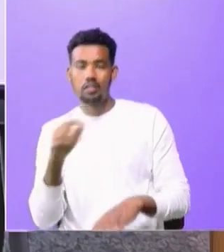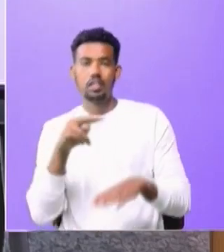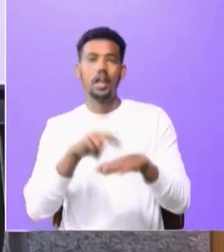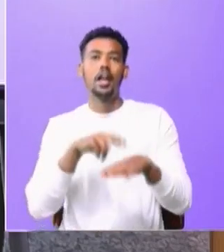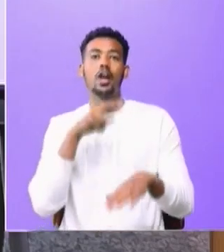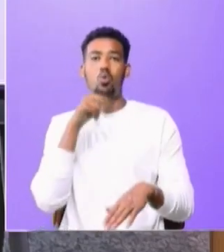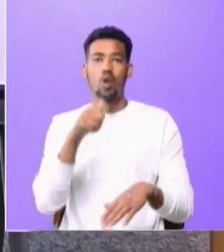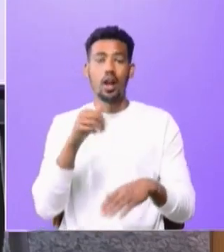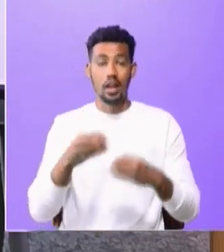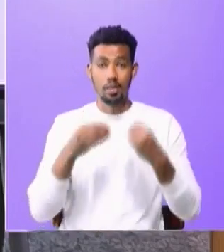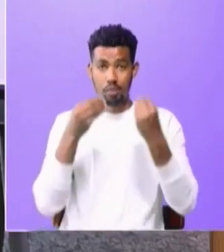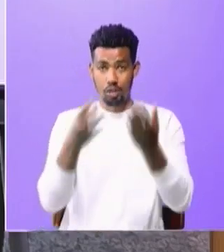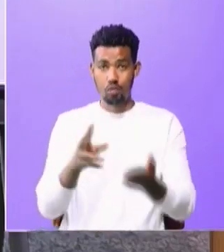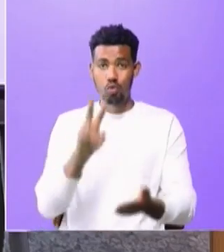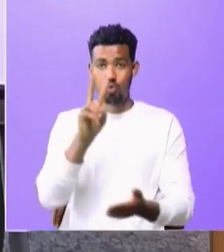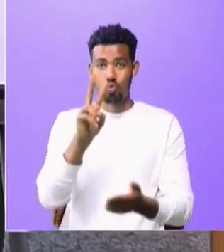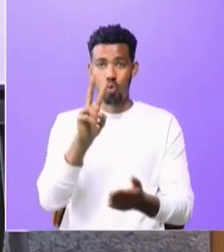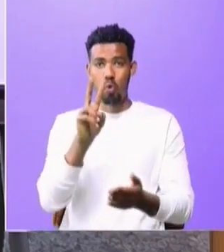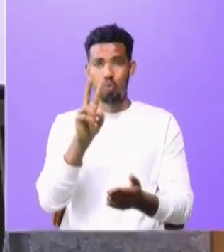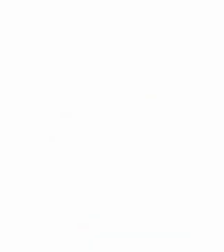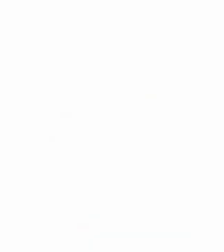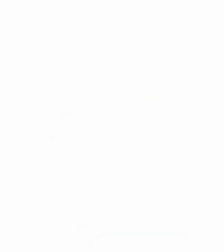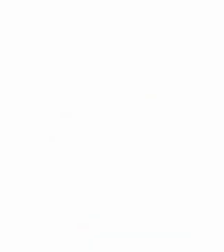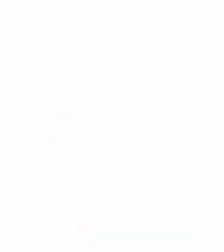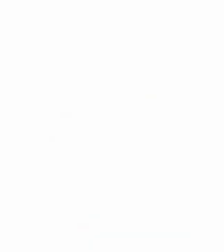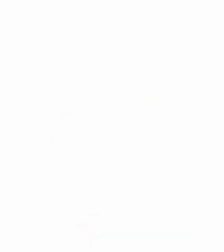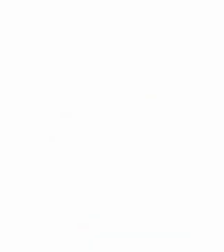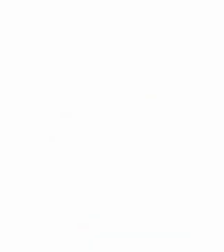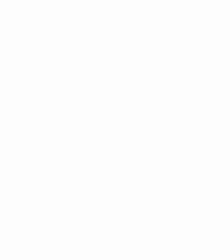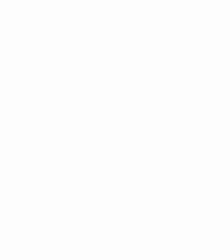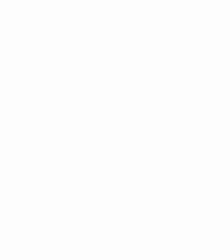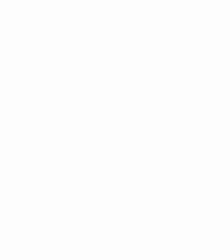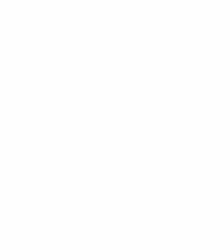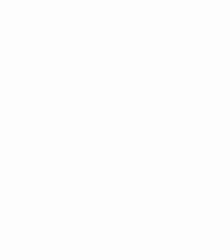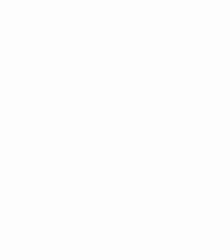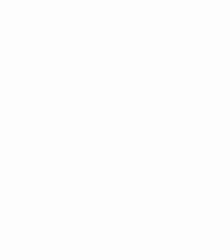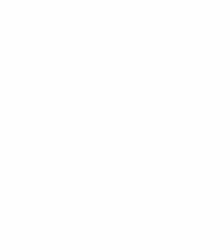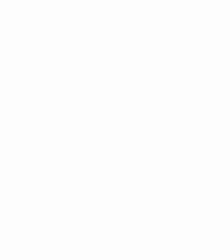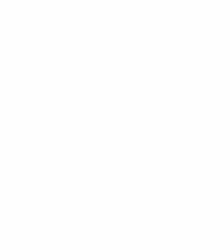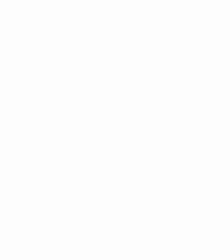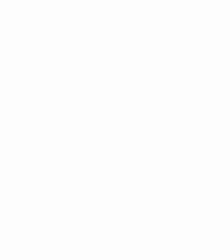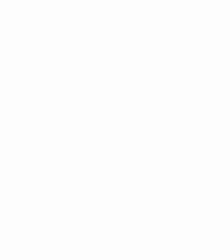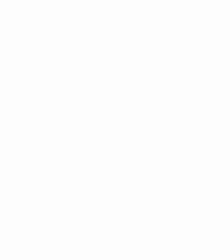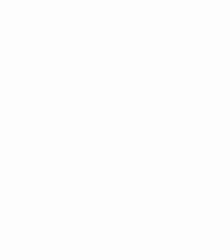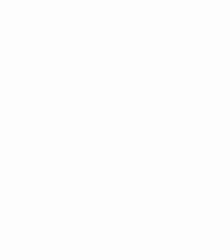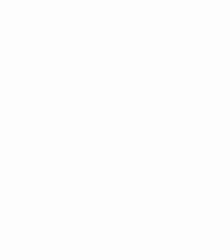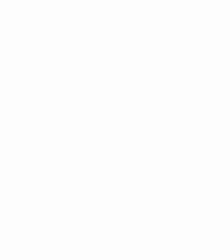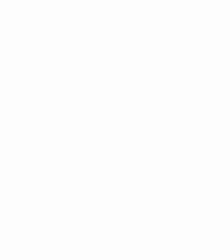Let me give you 1.5 minutes and I'll be back.